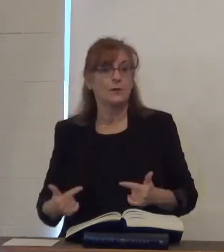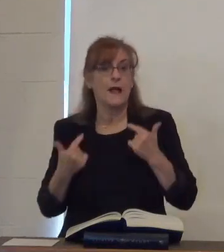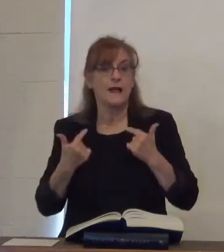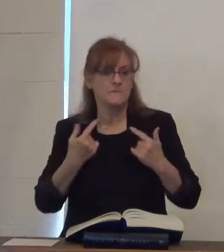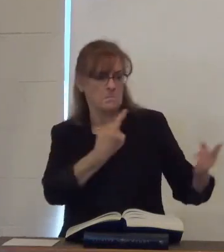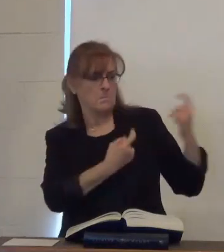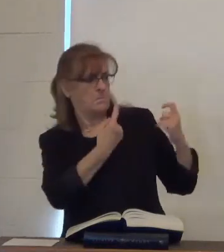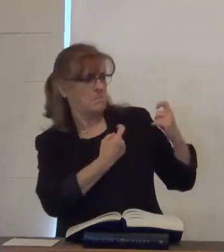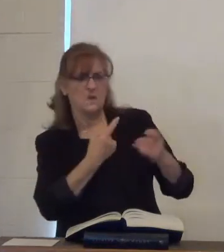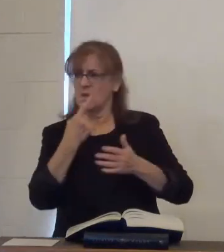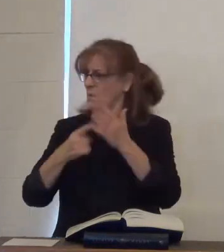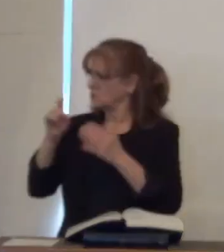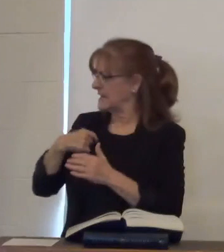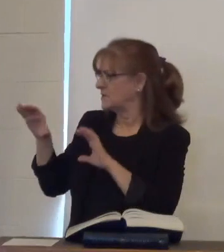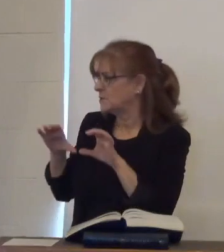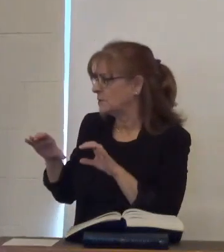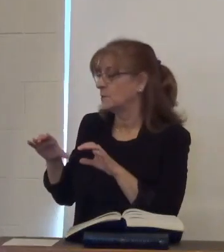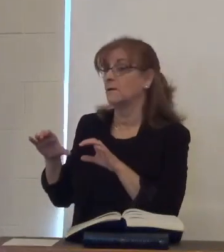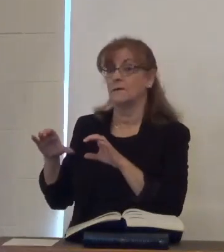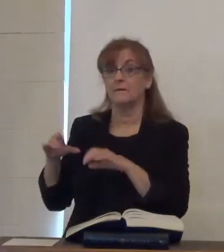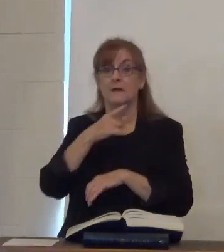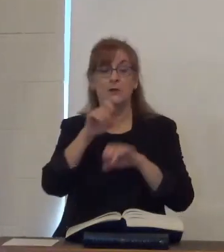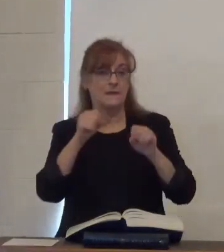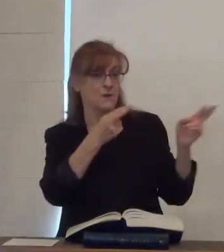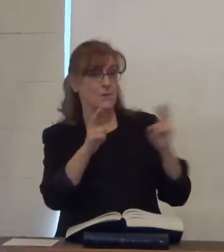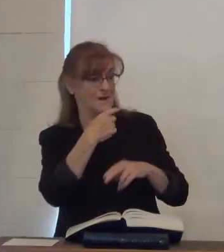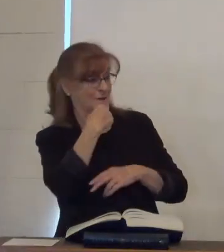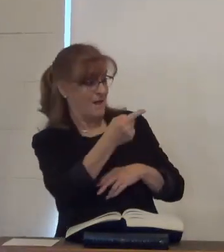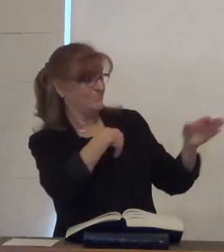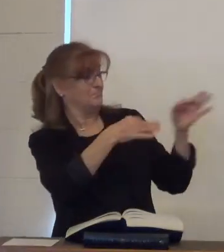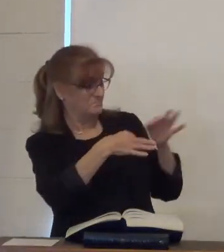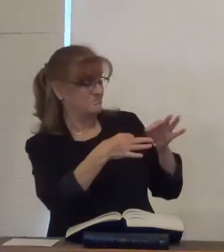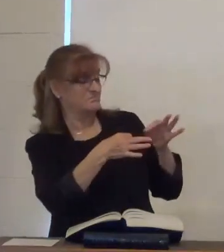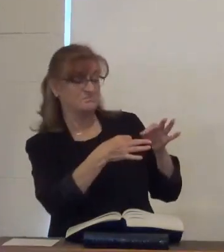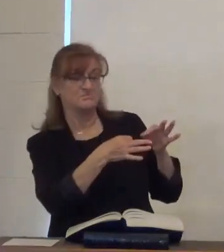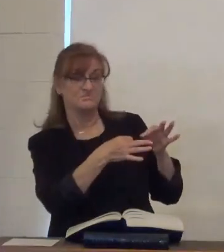question, what should I do? And you can be ready to tell them.